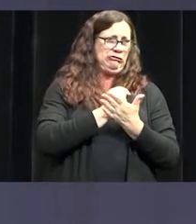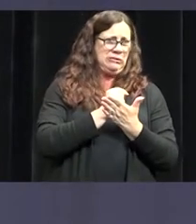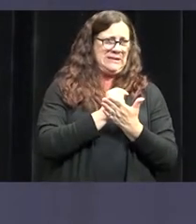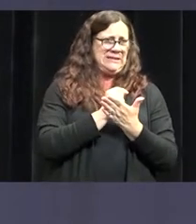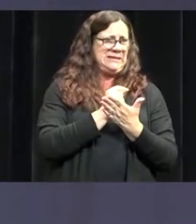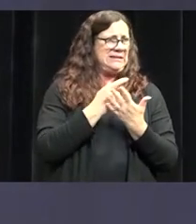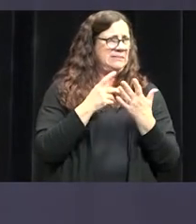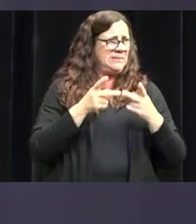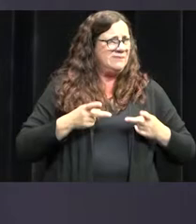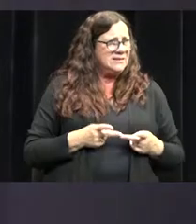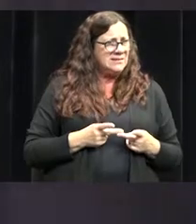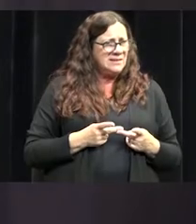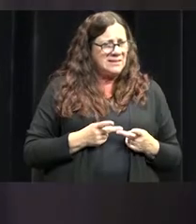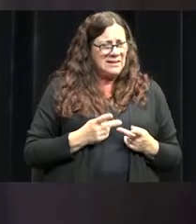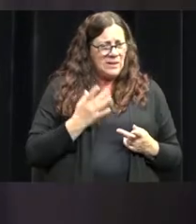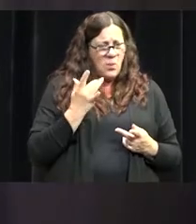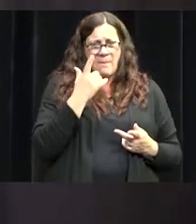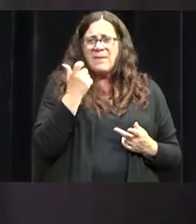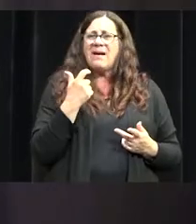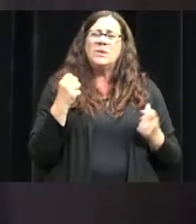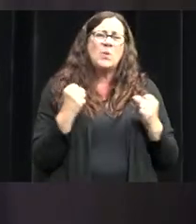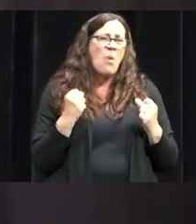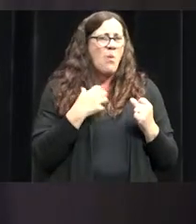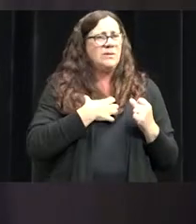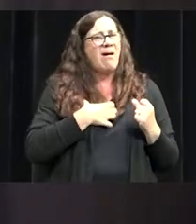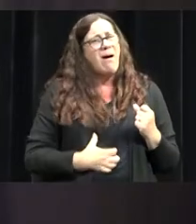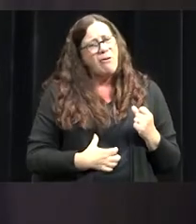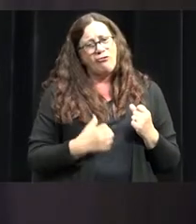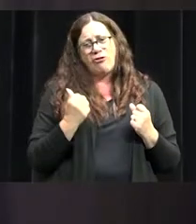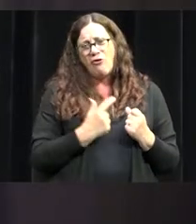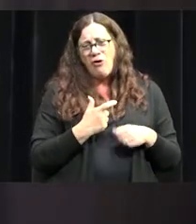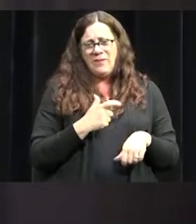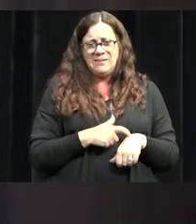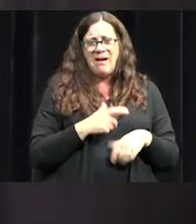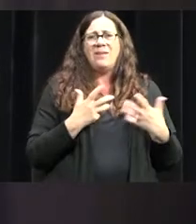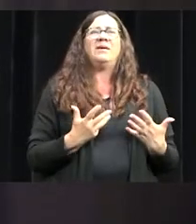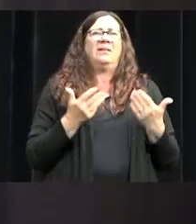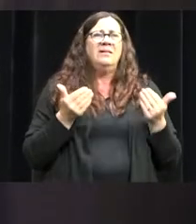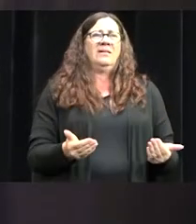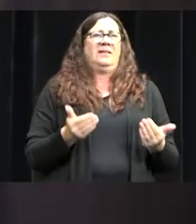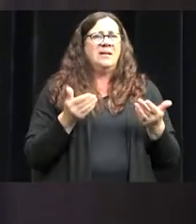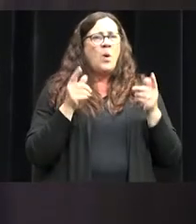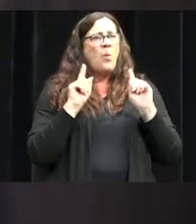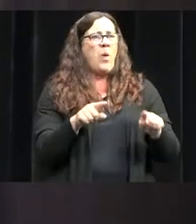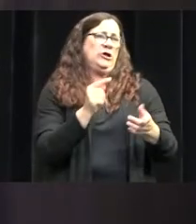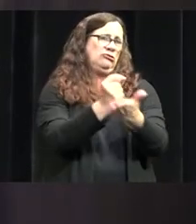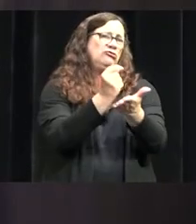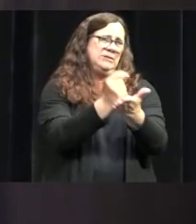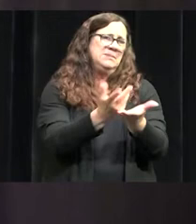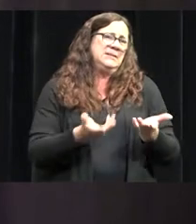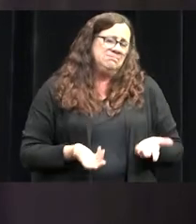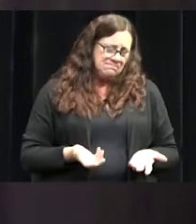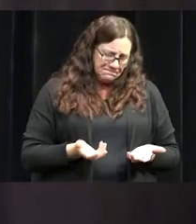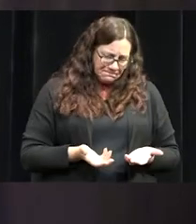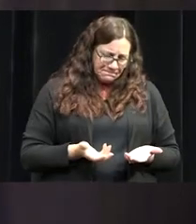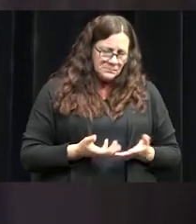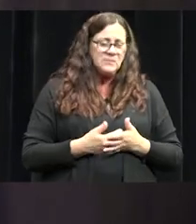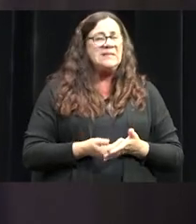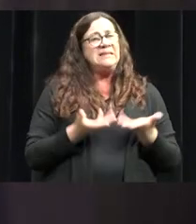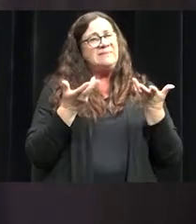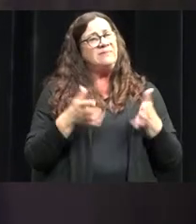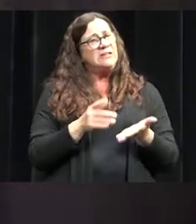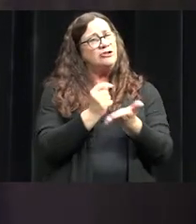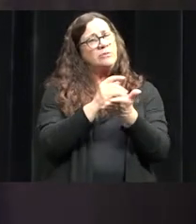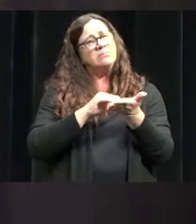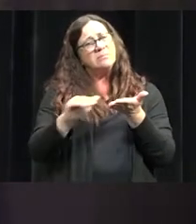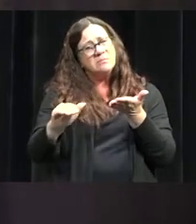the time when i got out of treatment and moved into a recovery house i didn't know what i wanted to do with my life all i knew was